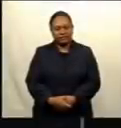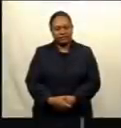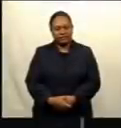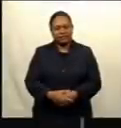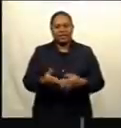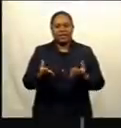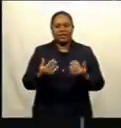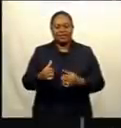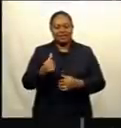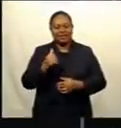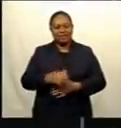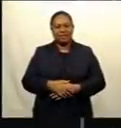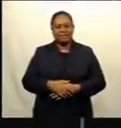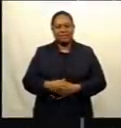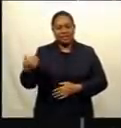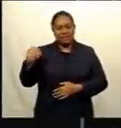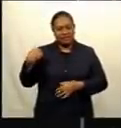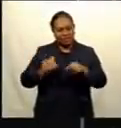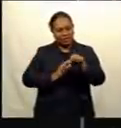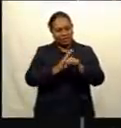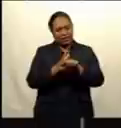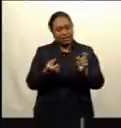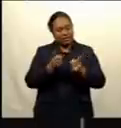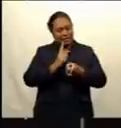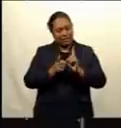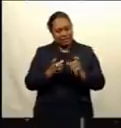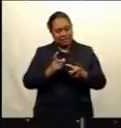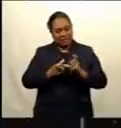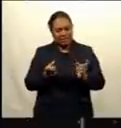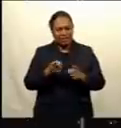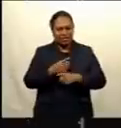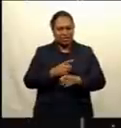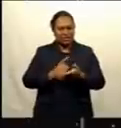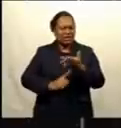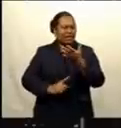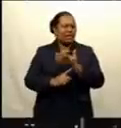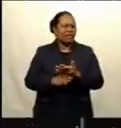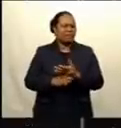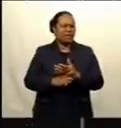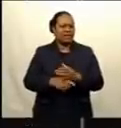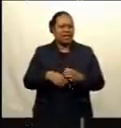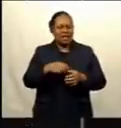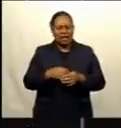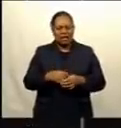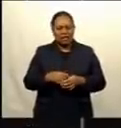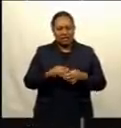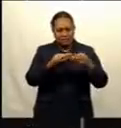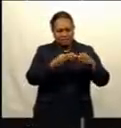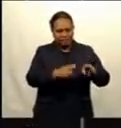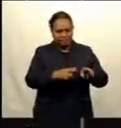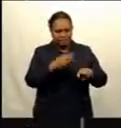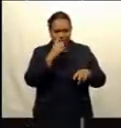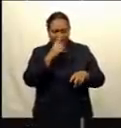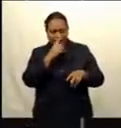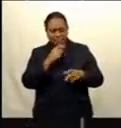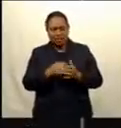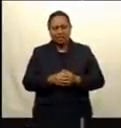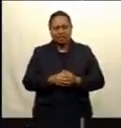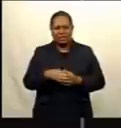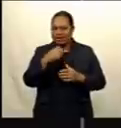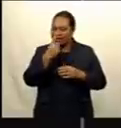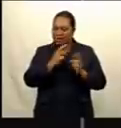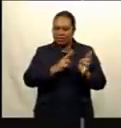Welcome back. The effects of climate change in some parts of the country are such that even the dead are not allowed to rest in peace. The Magoon family, who's